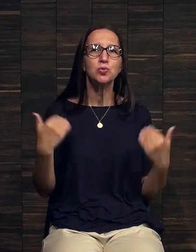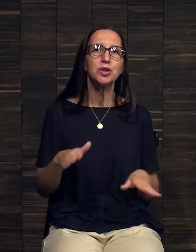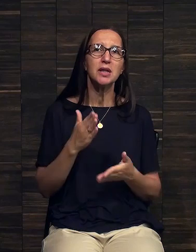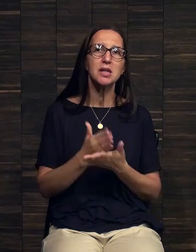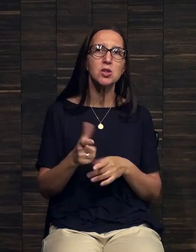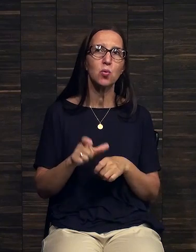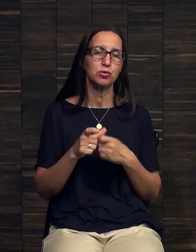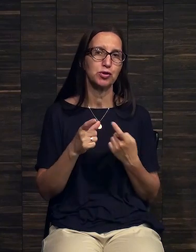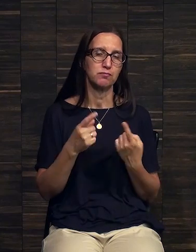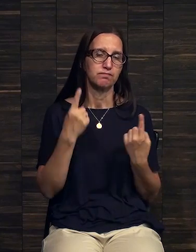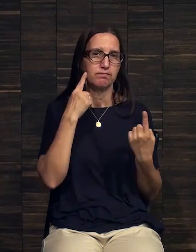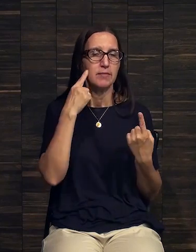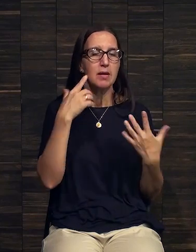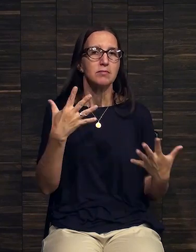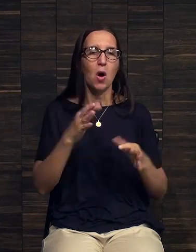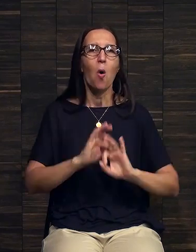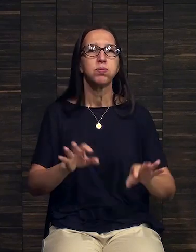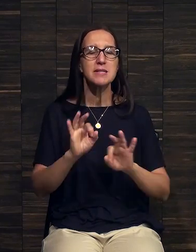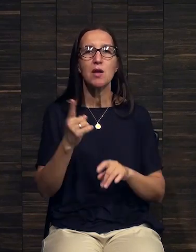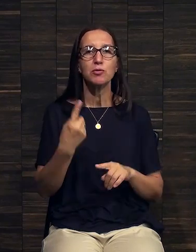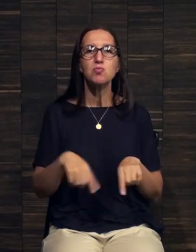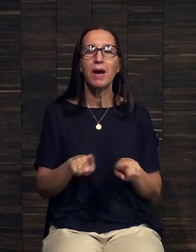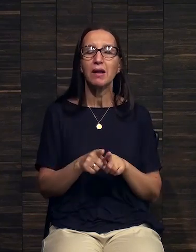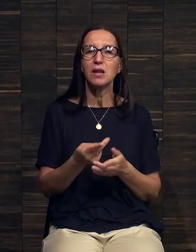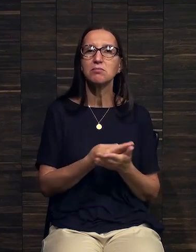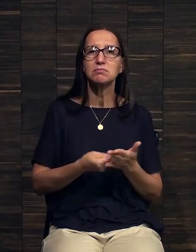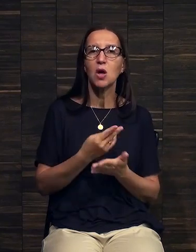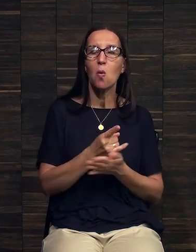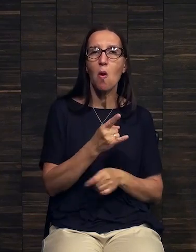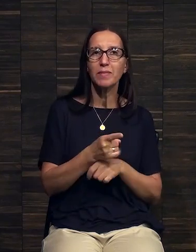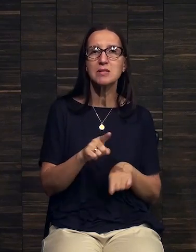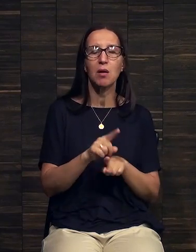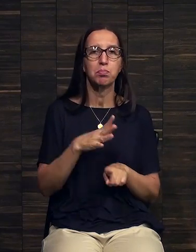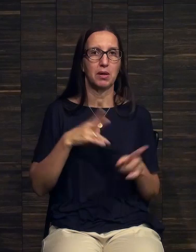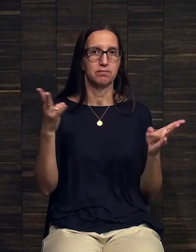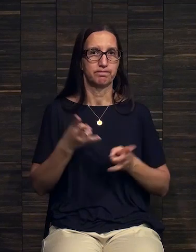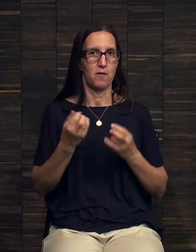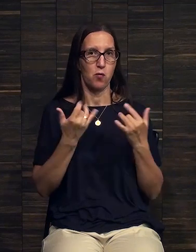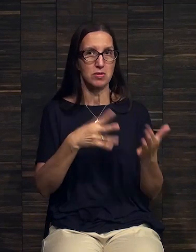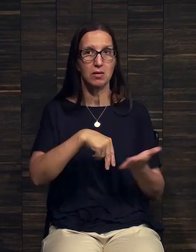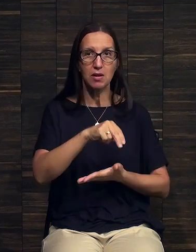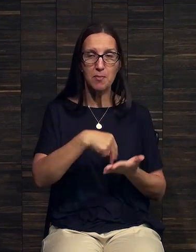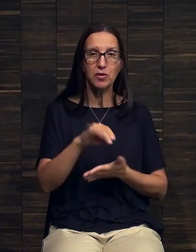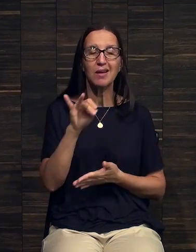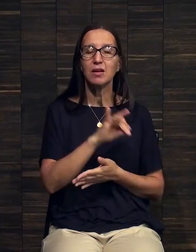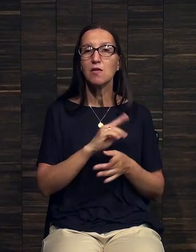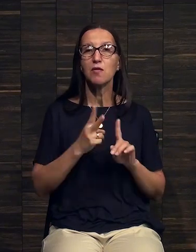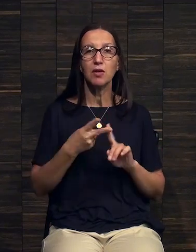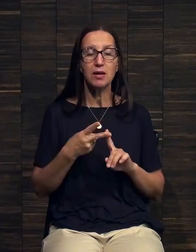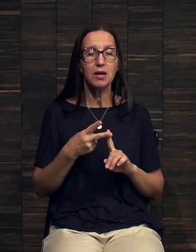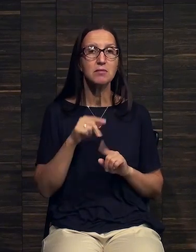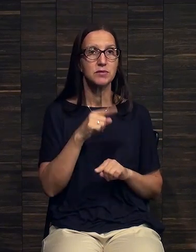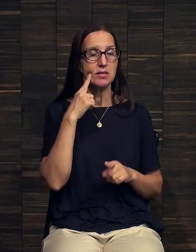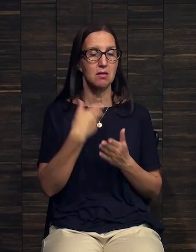here, we can see a powerful explanation: A, why this is so much on demand, and B, why it is